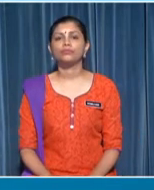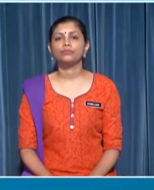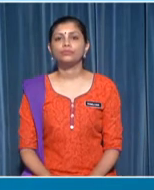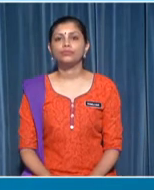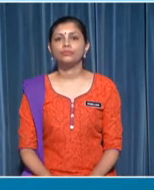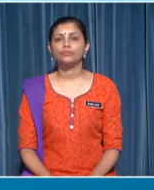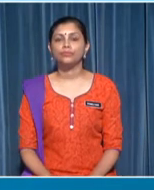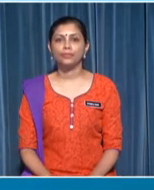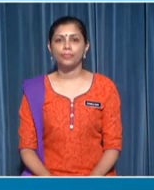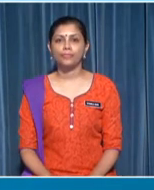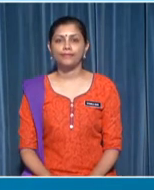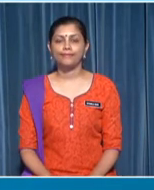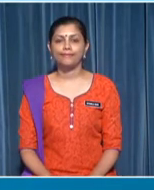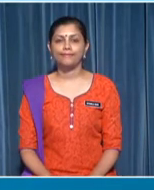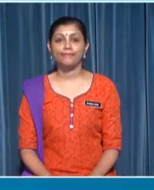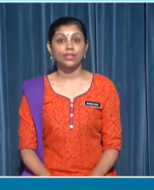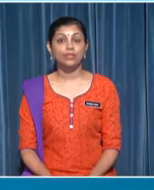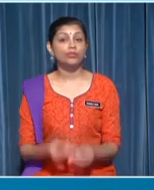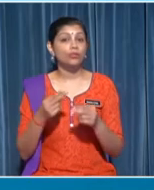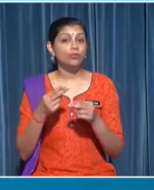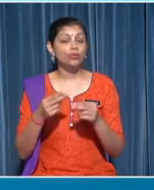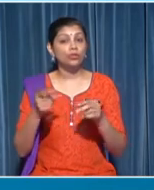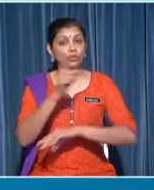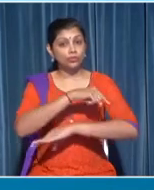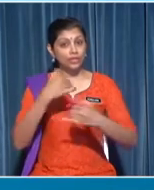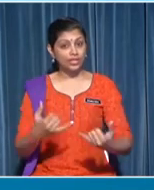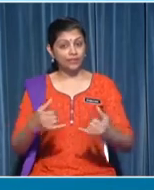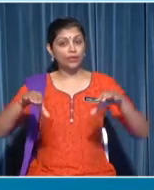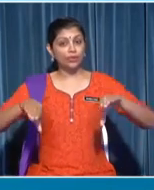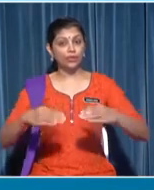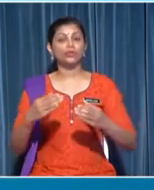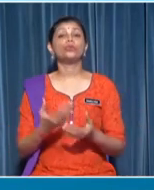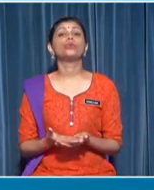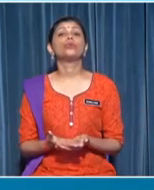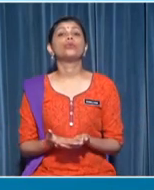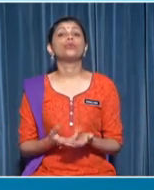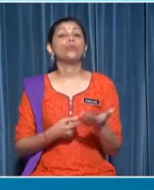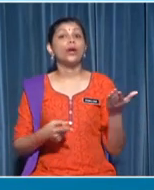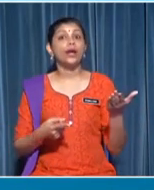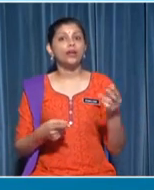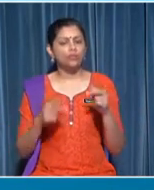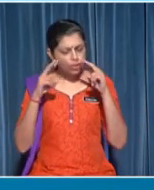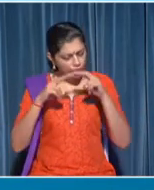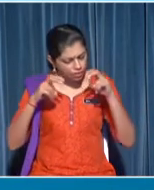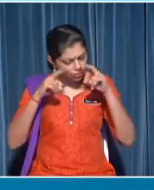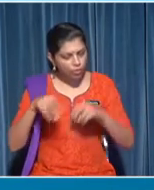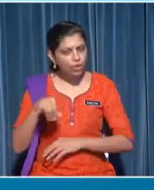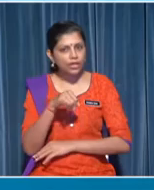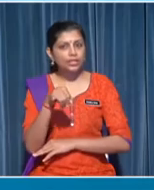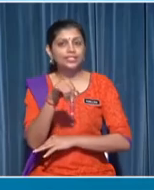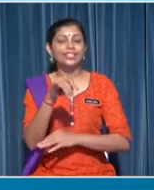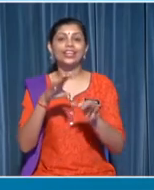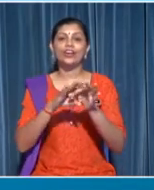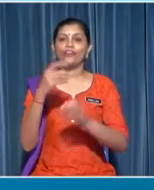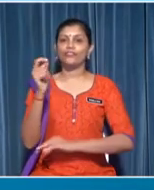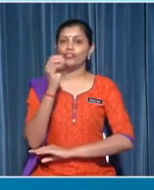Therefore, this is what we are going to do today. We are going to explore the journey of the food